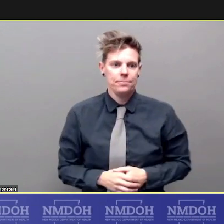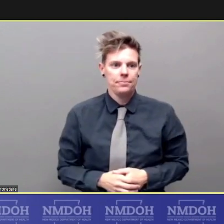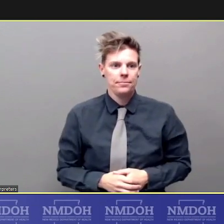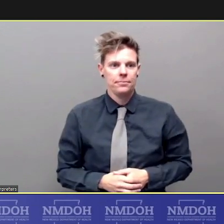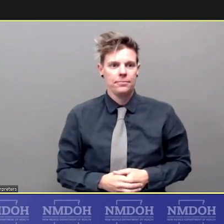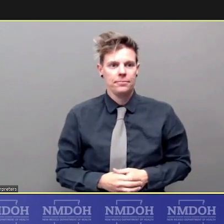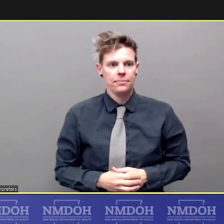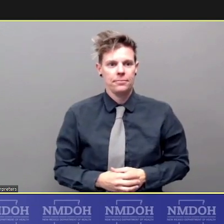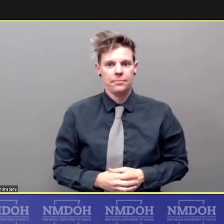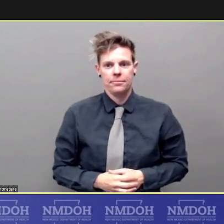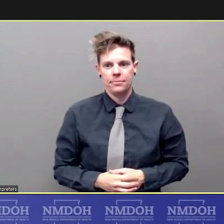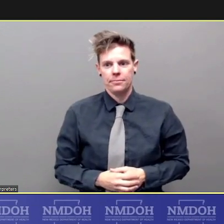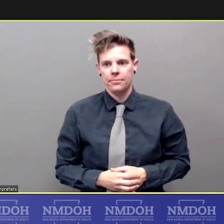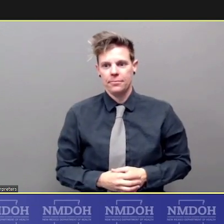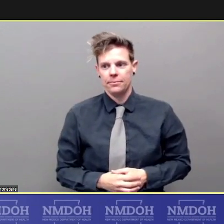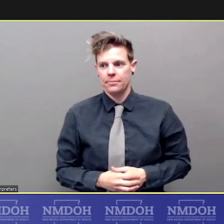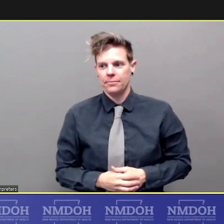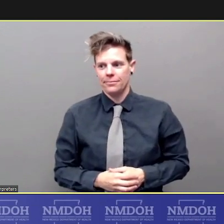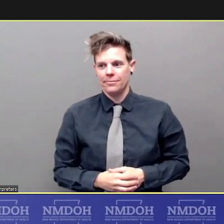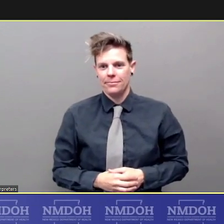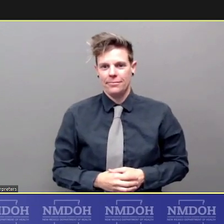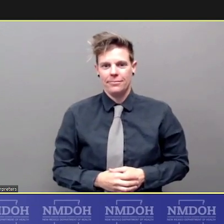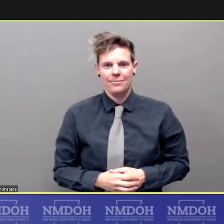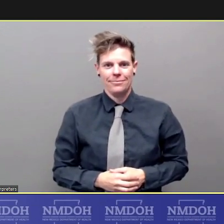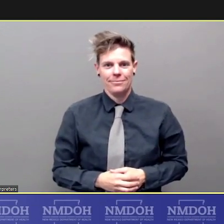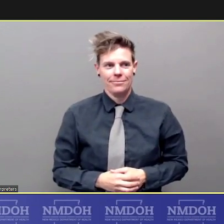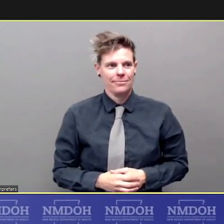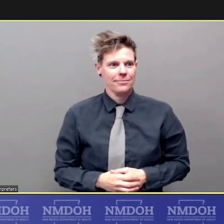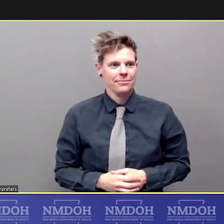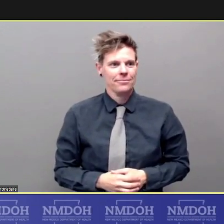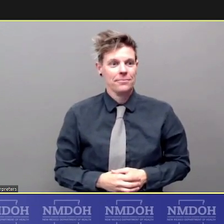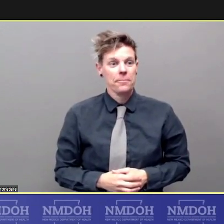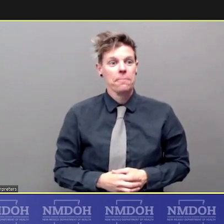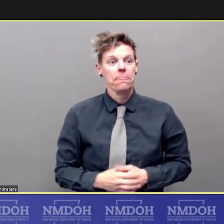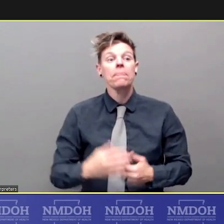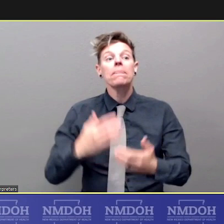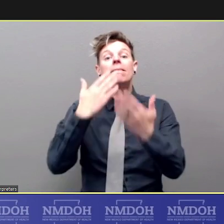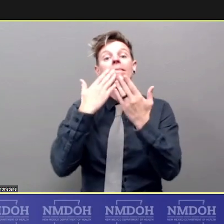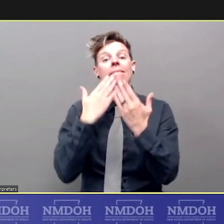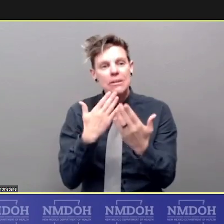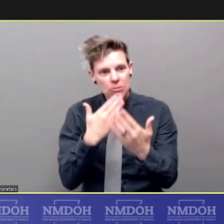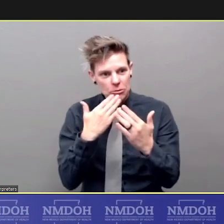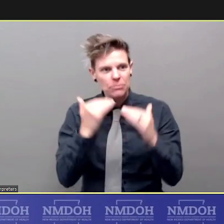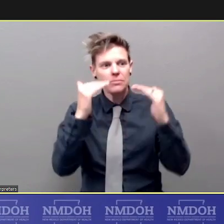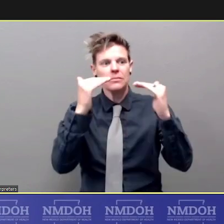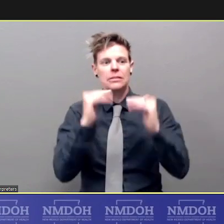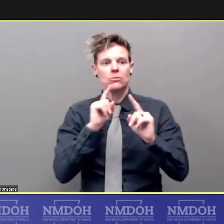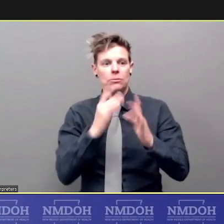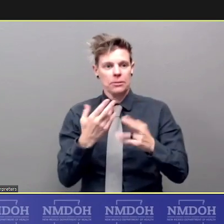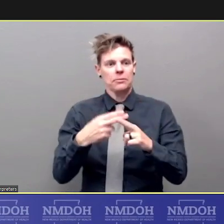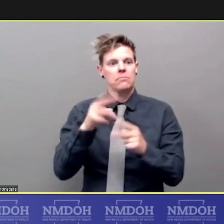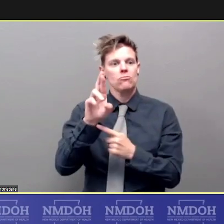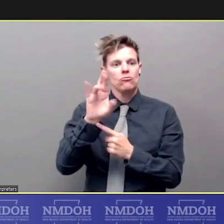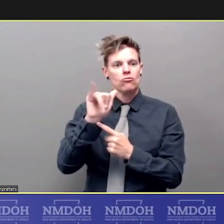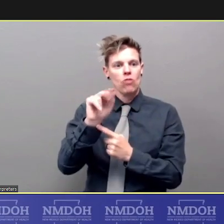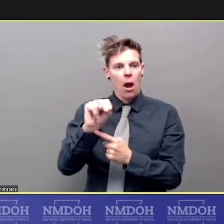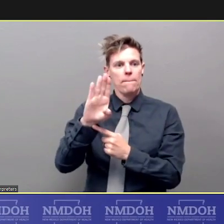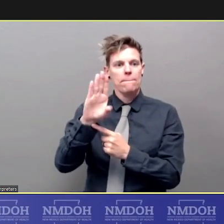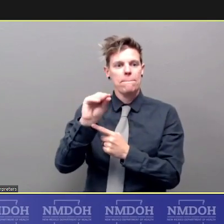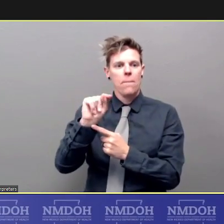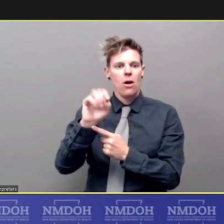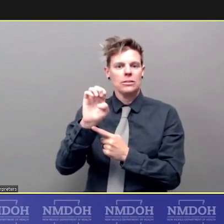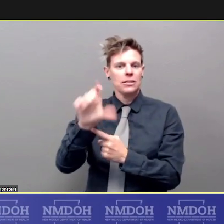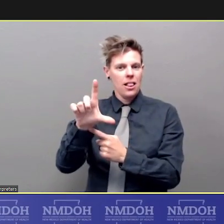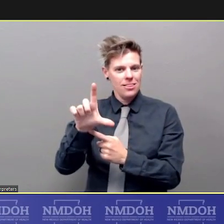Okay. All right, thank you, Jared. Next, we're going to go to Ryan Botel with the Albuquerque Journal. You should be able to